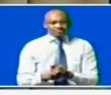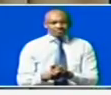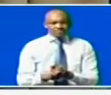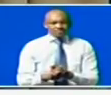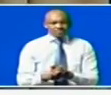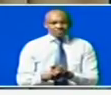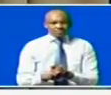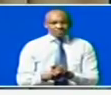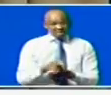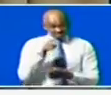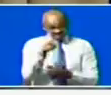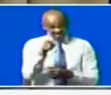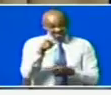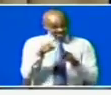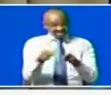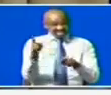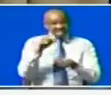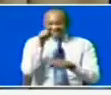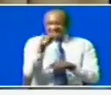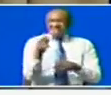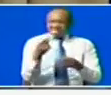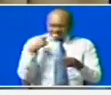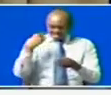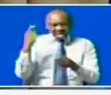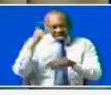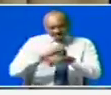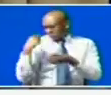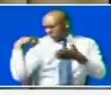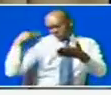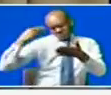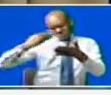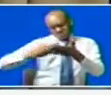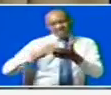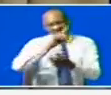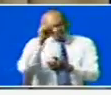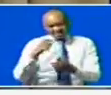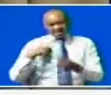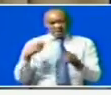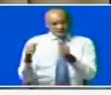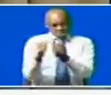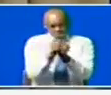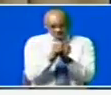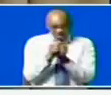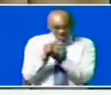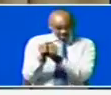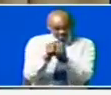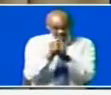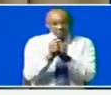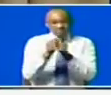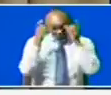These days have tested our collective resolve